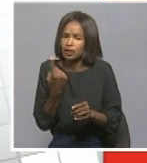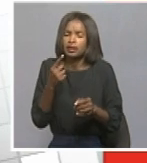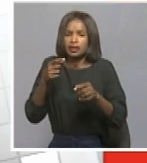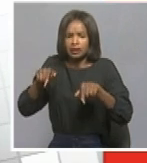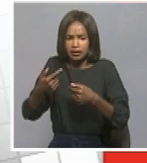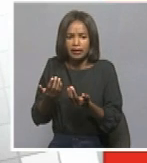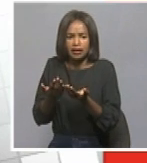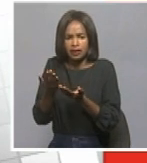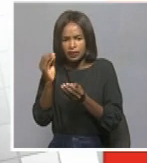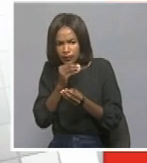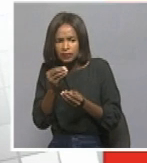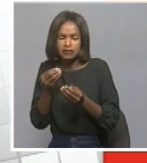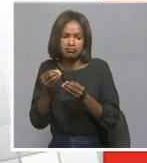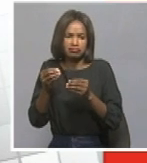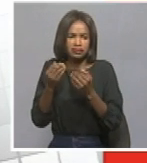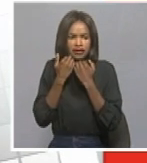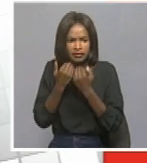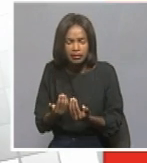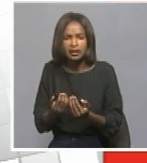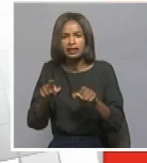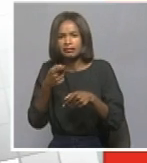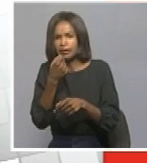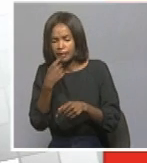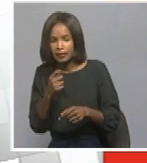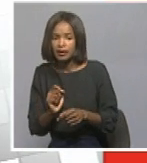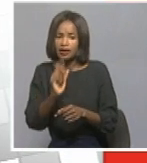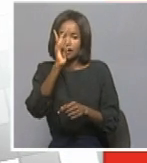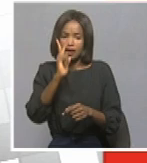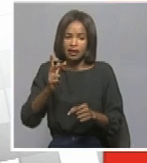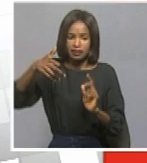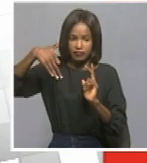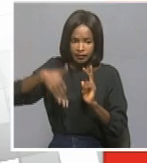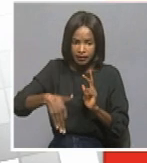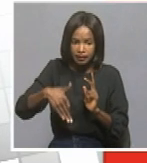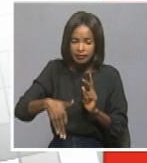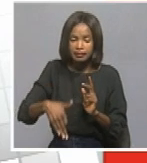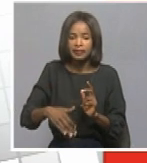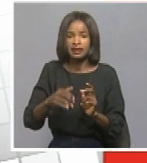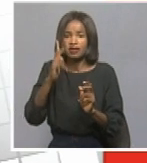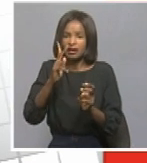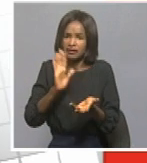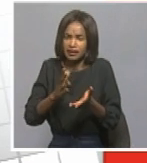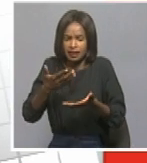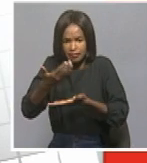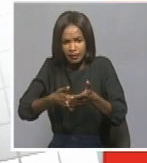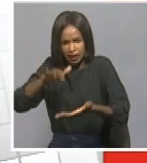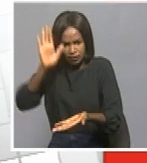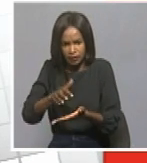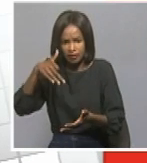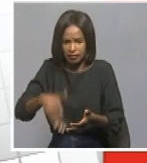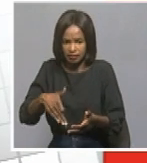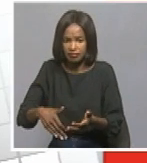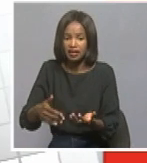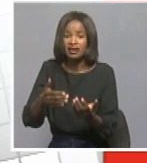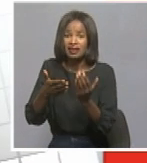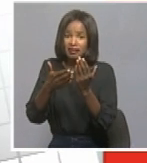And therefore, any Namibian or permanent resident holder that show up at any of these ports of entry would be allowed